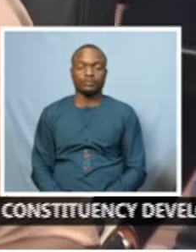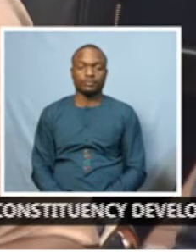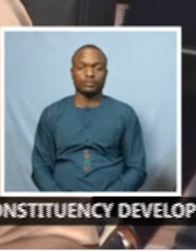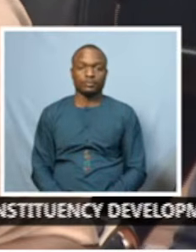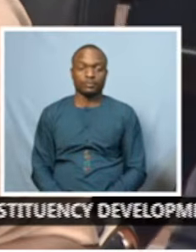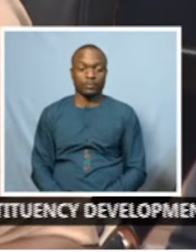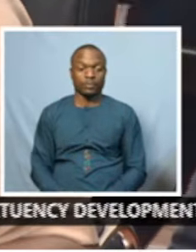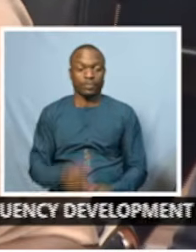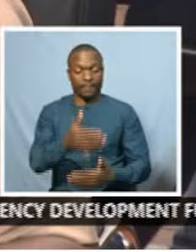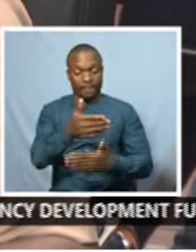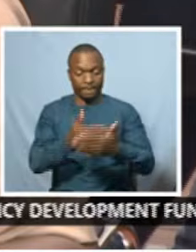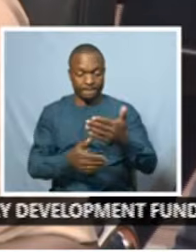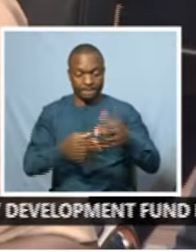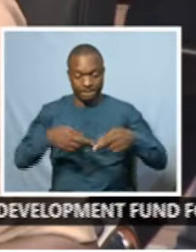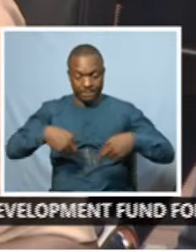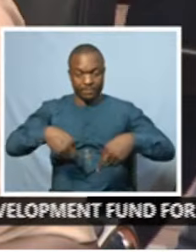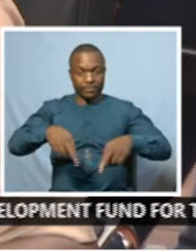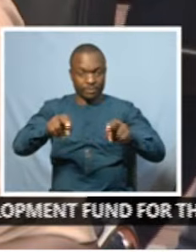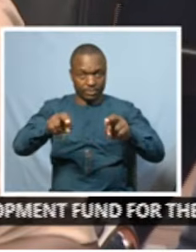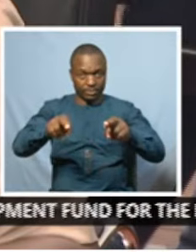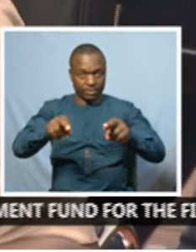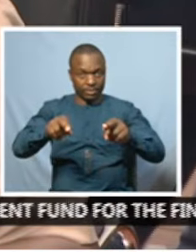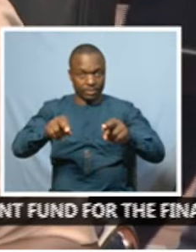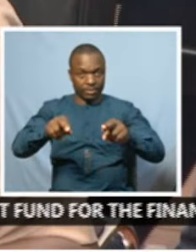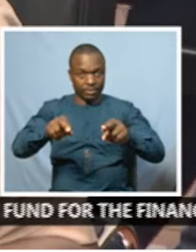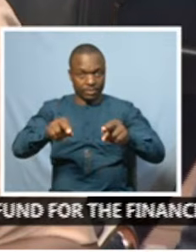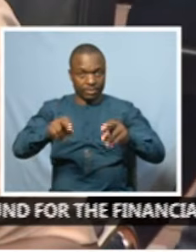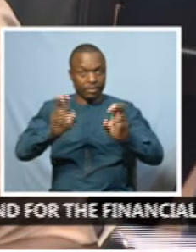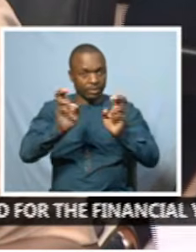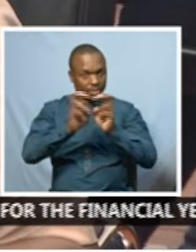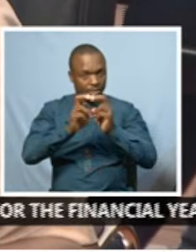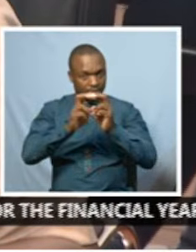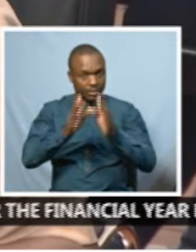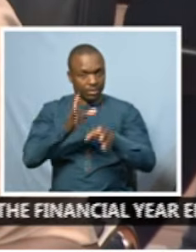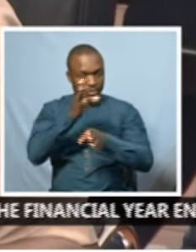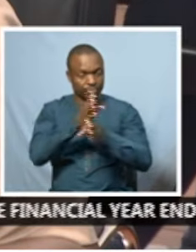These roads, was it done by a contractor?